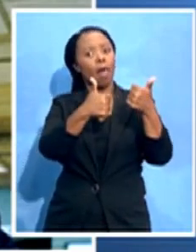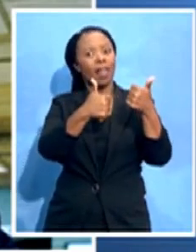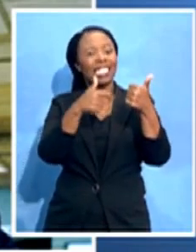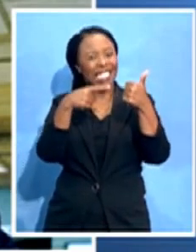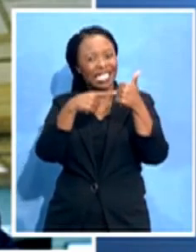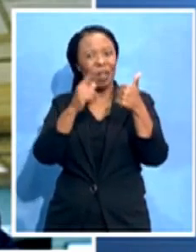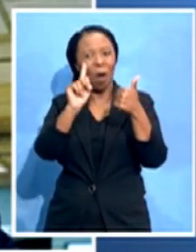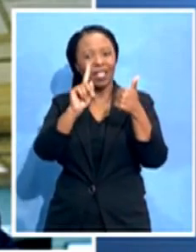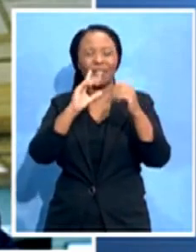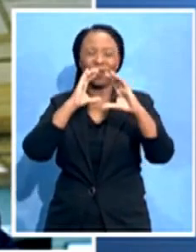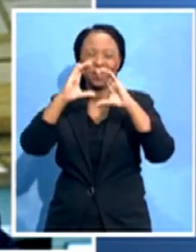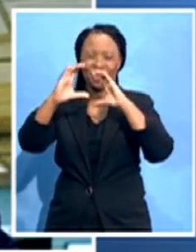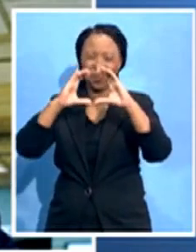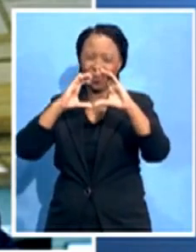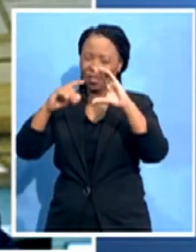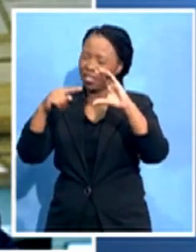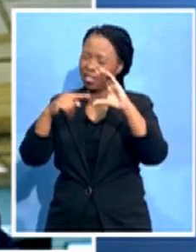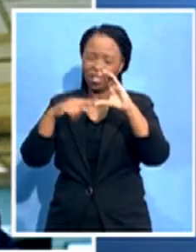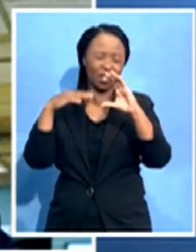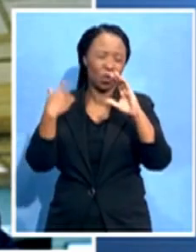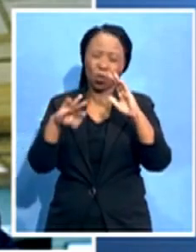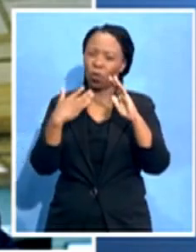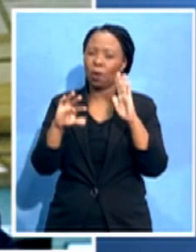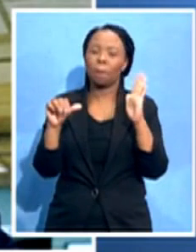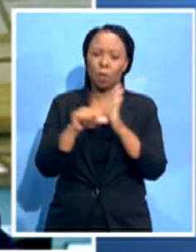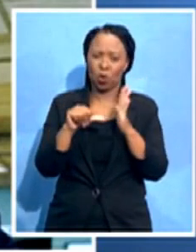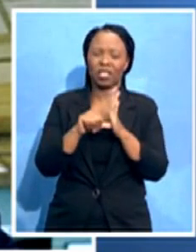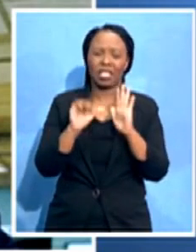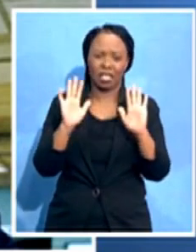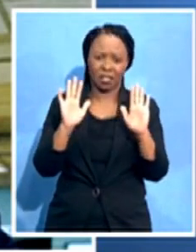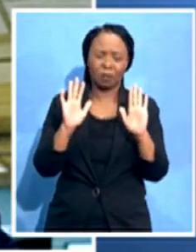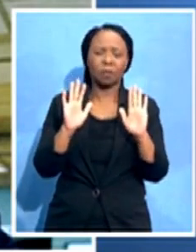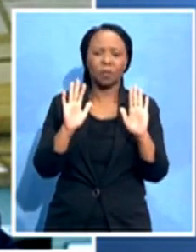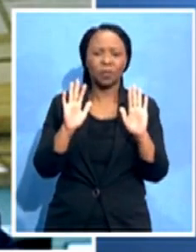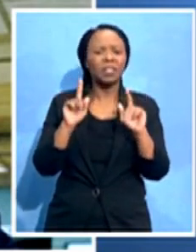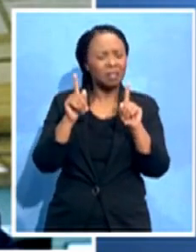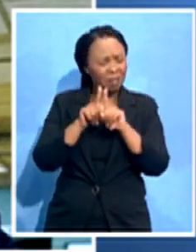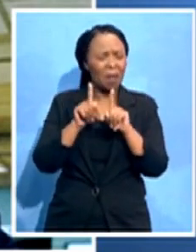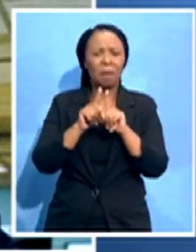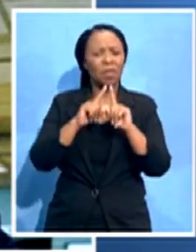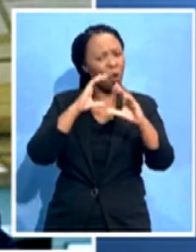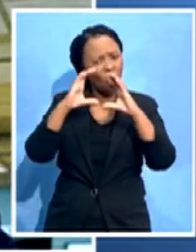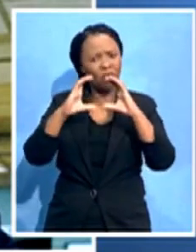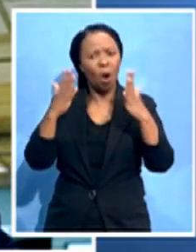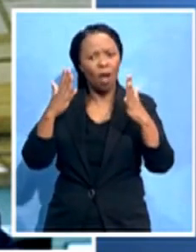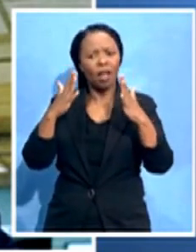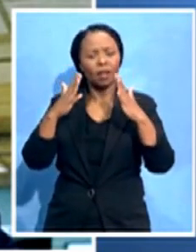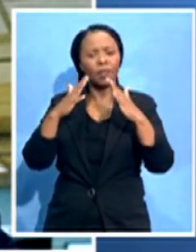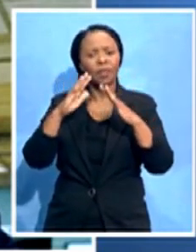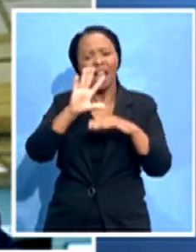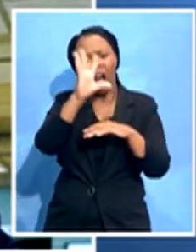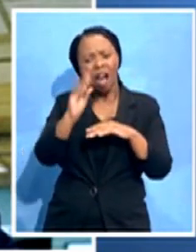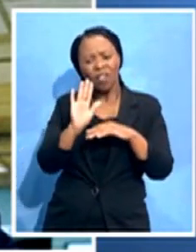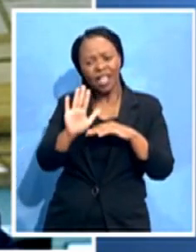very important, particularly even communicate in African languages, because majority of people in